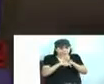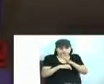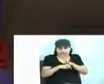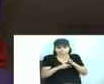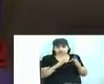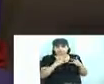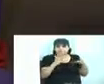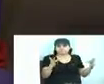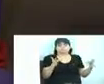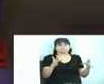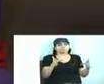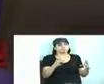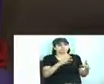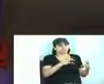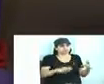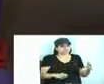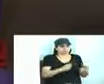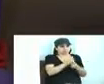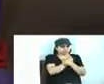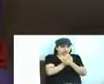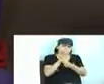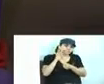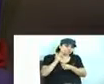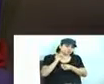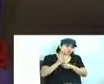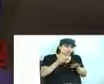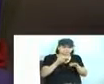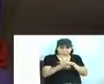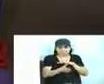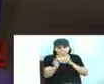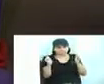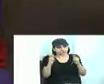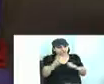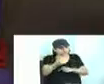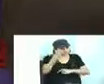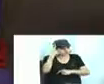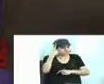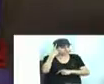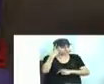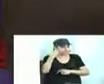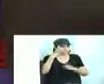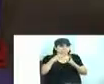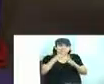and experience this love that surpasses all understanding.